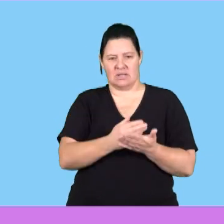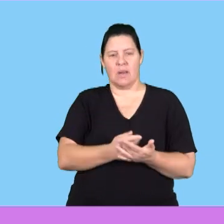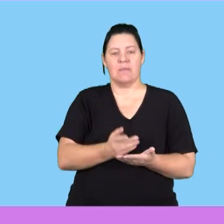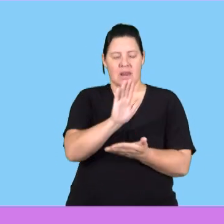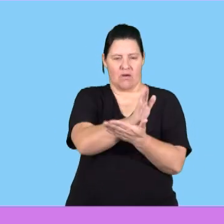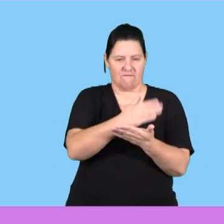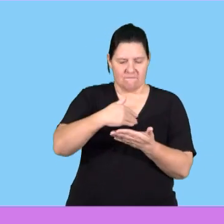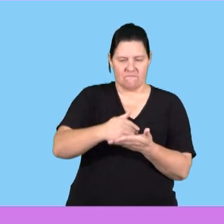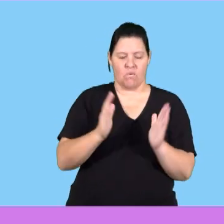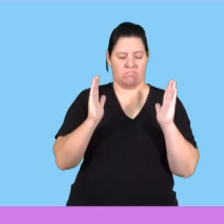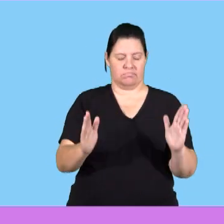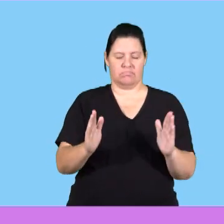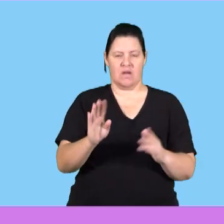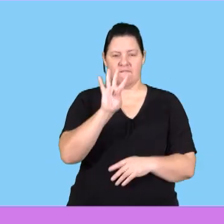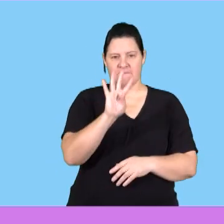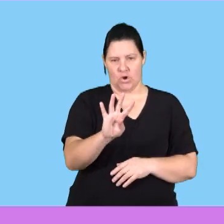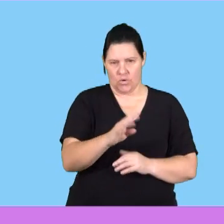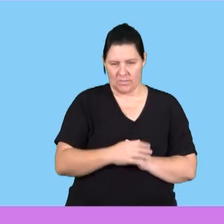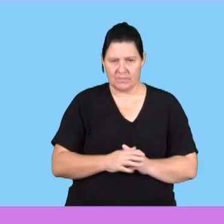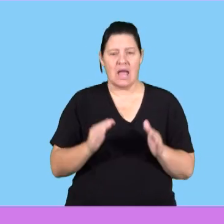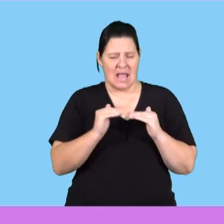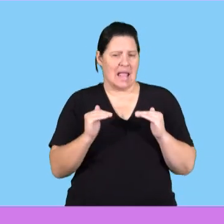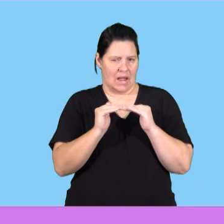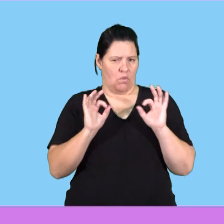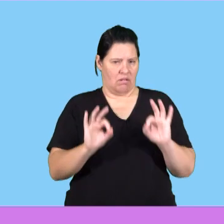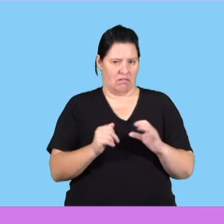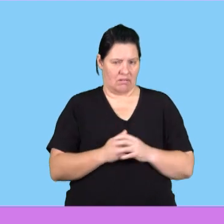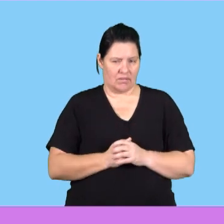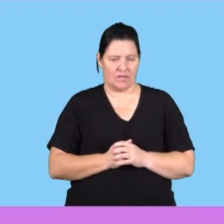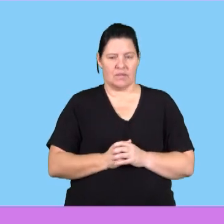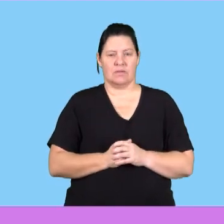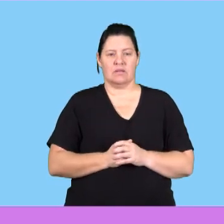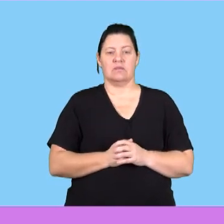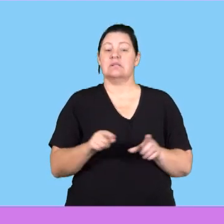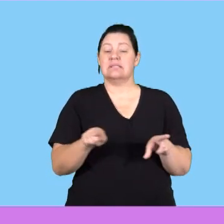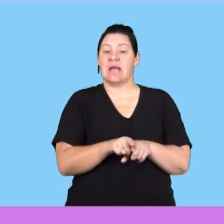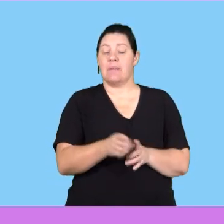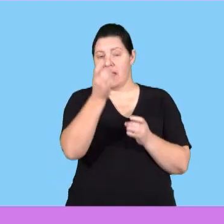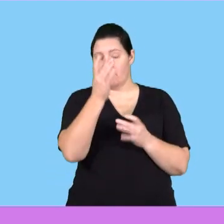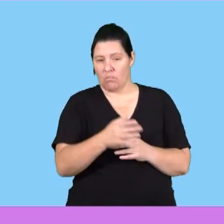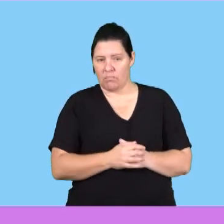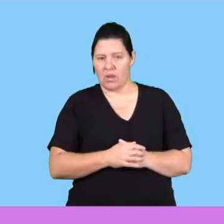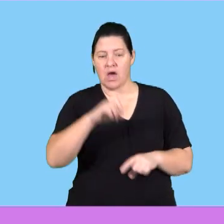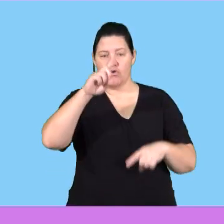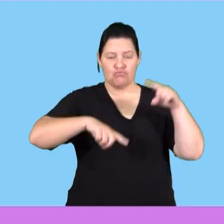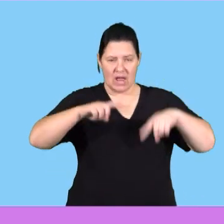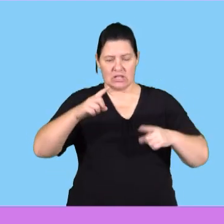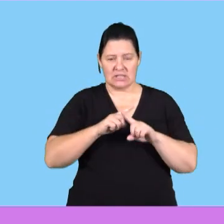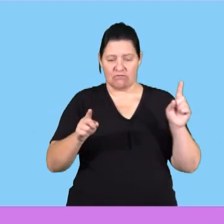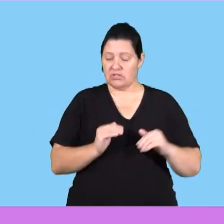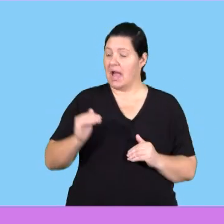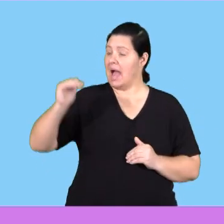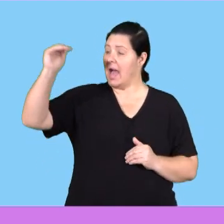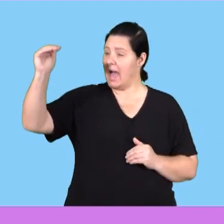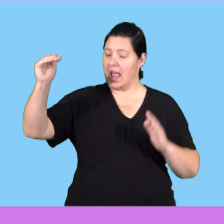set into 4 equal parts. Okay? Then also, as already explained to you, the range is the